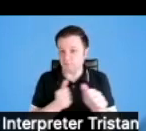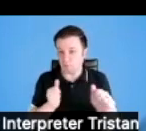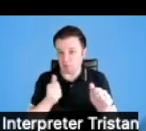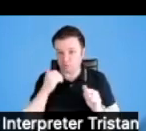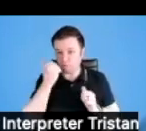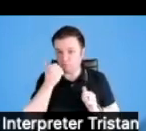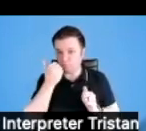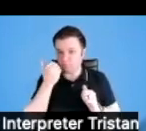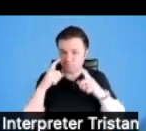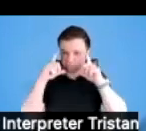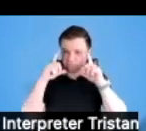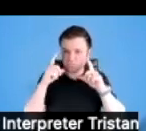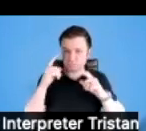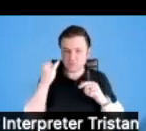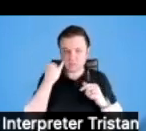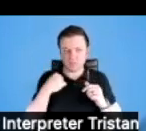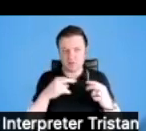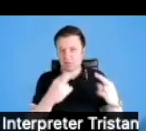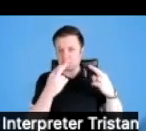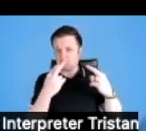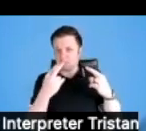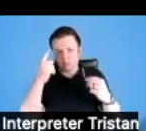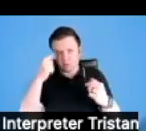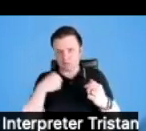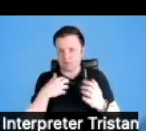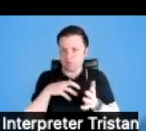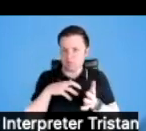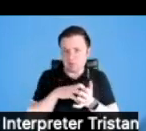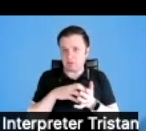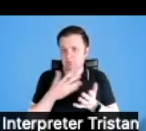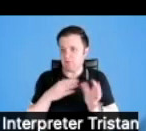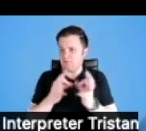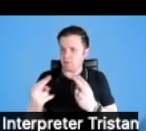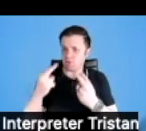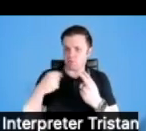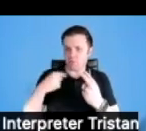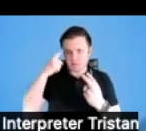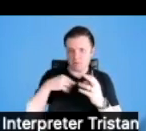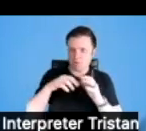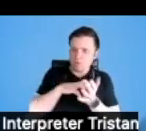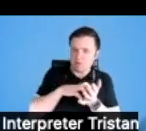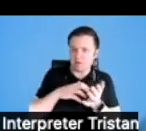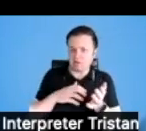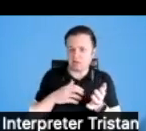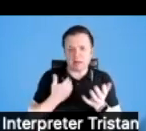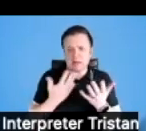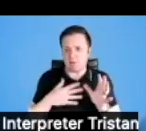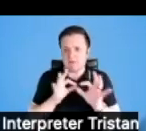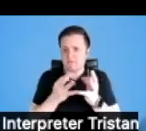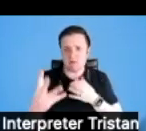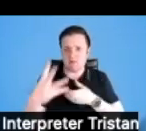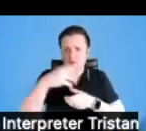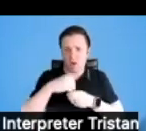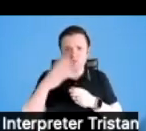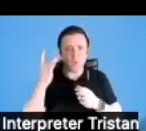but if they would look weak to others, even others in their own families. So one person said, I didn't want to involve my family in it because I